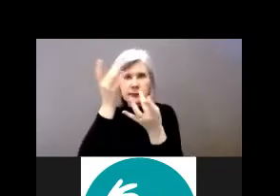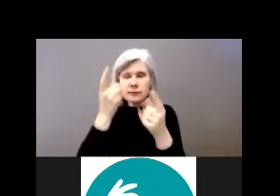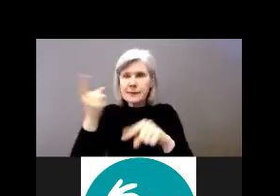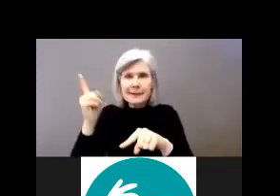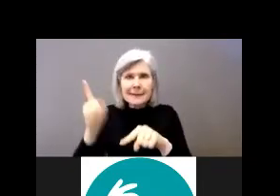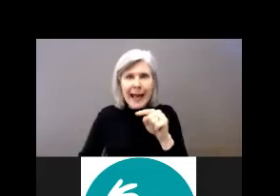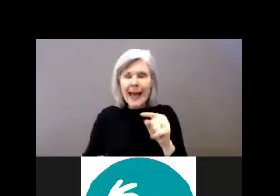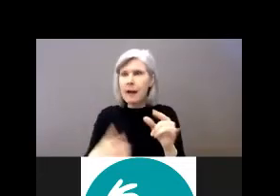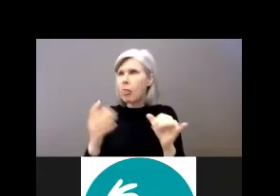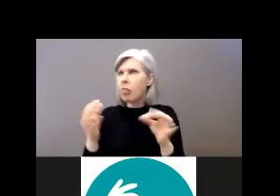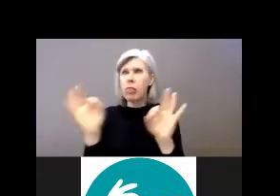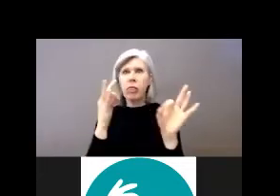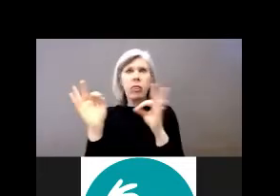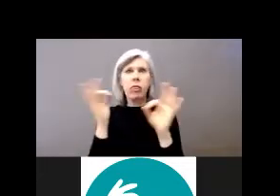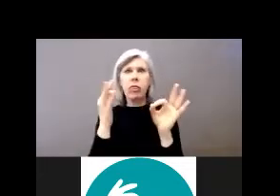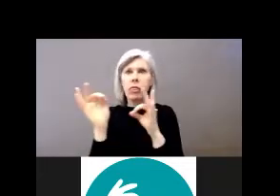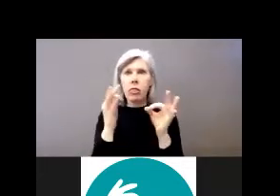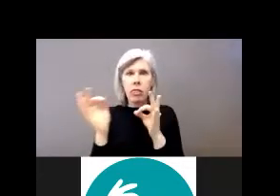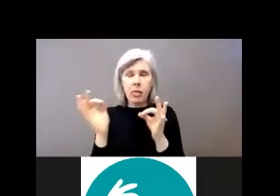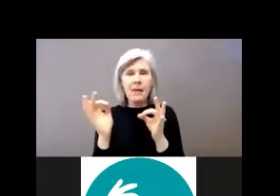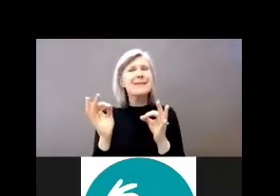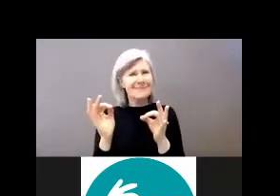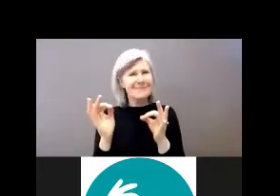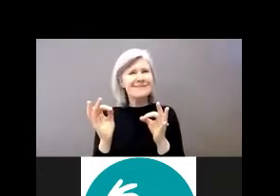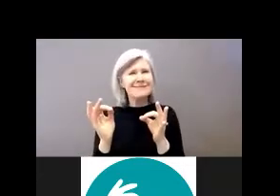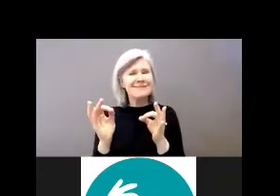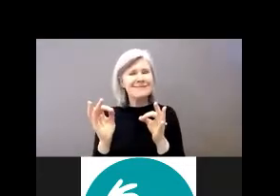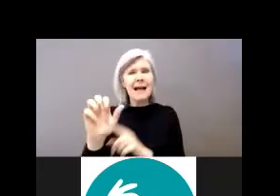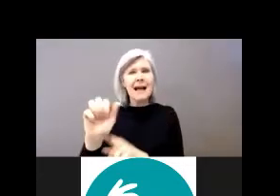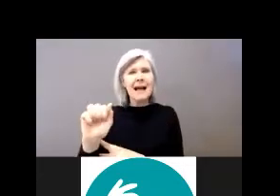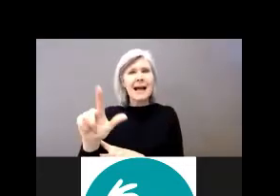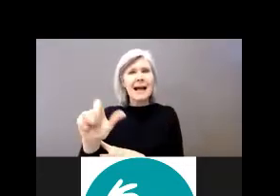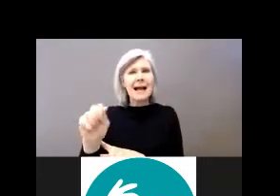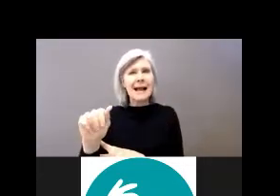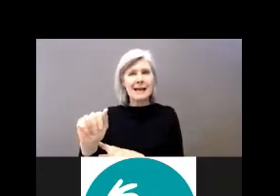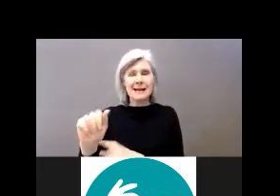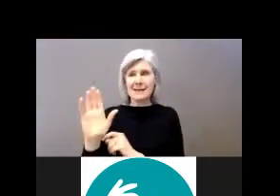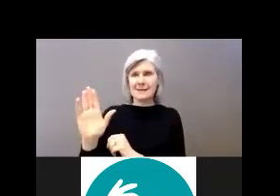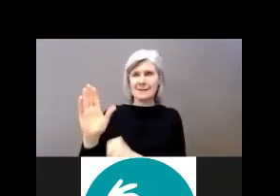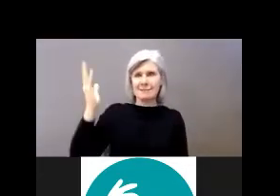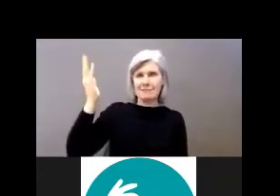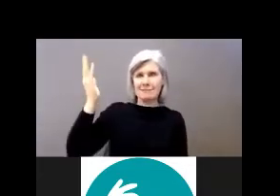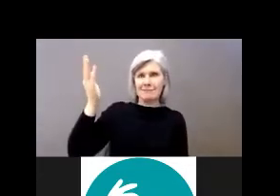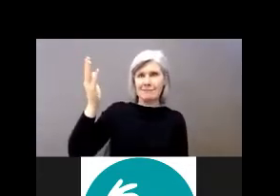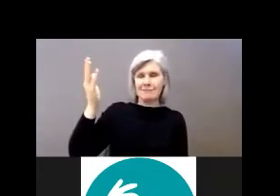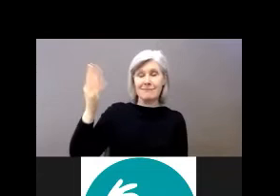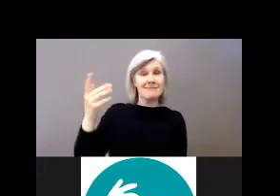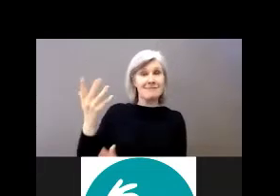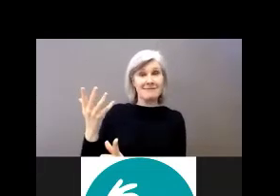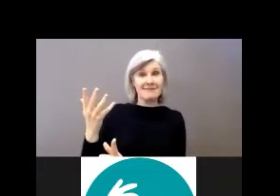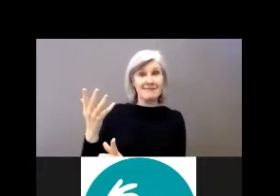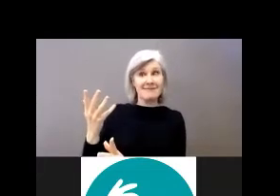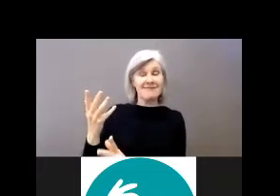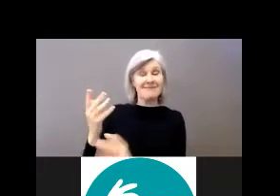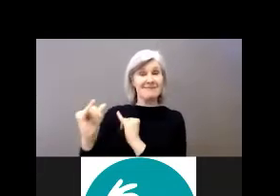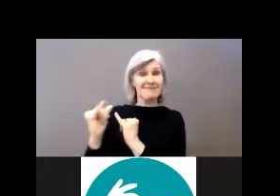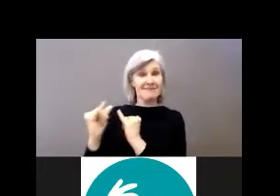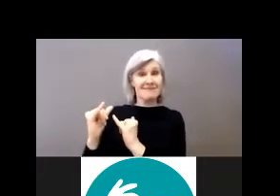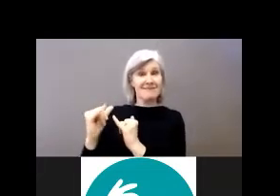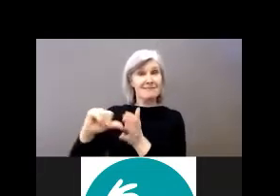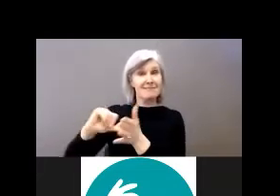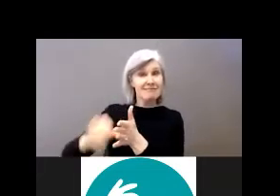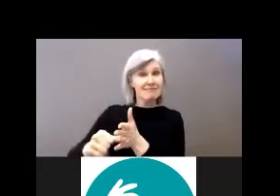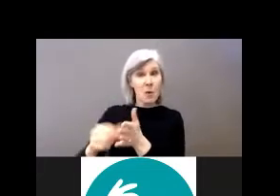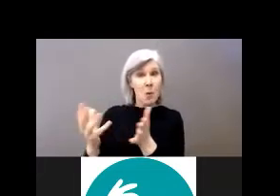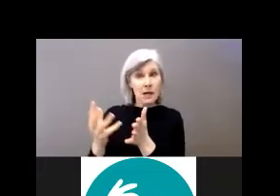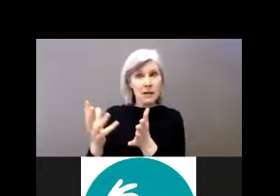Elena started her talk today by saying the way you think, the way you feel, and the way you behave is what